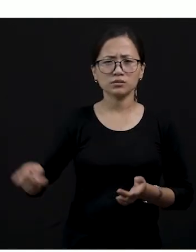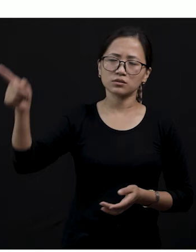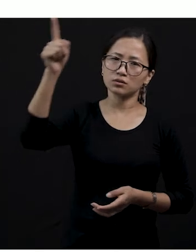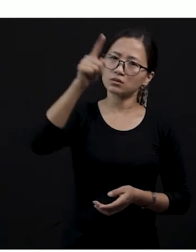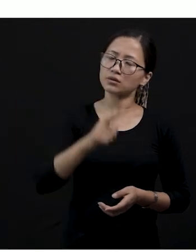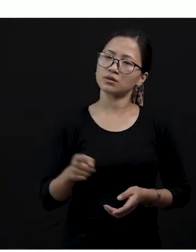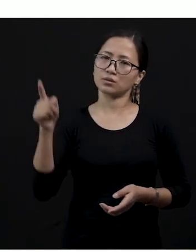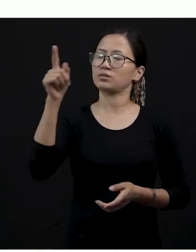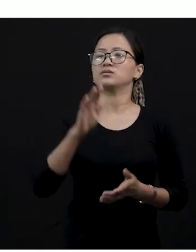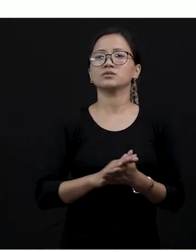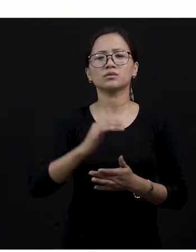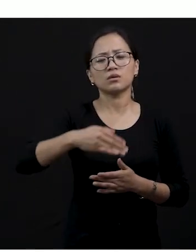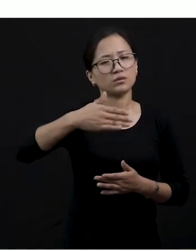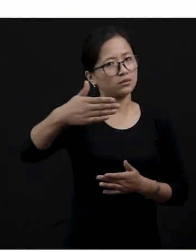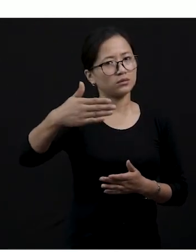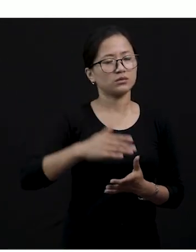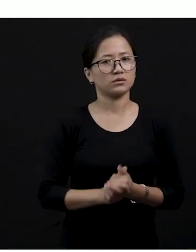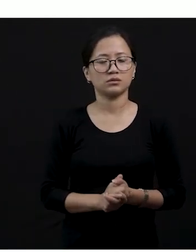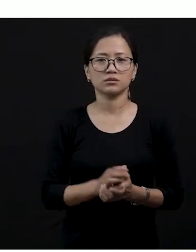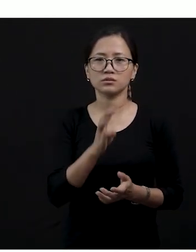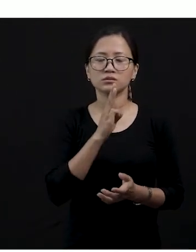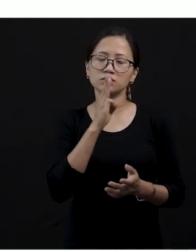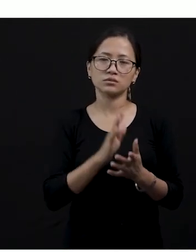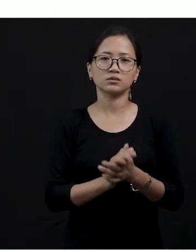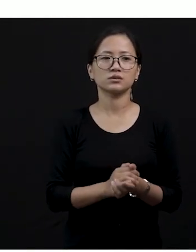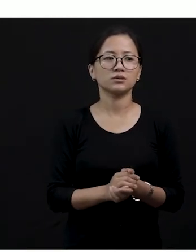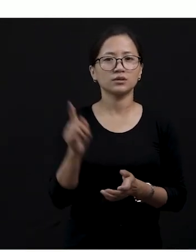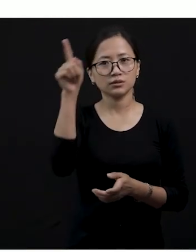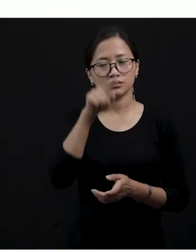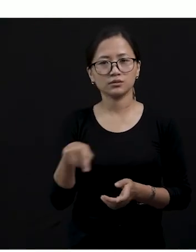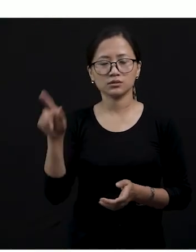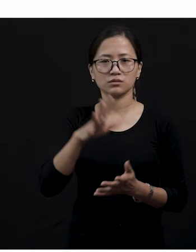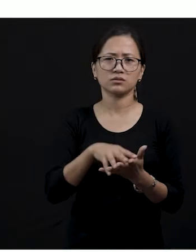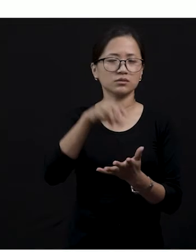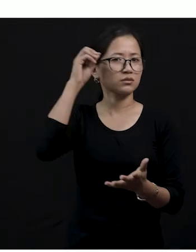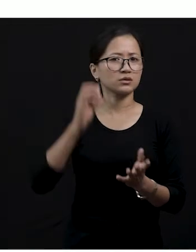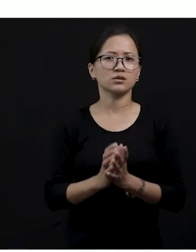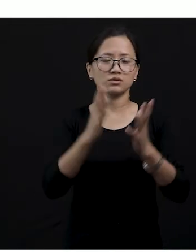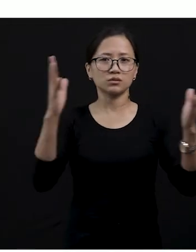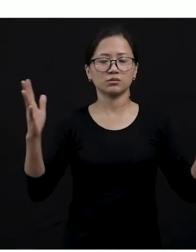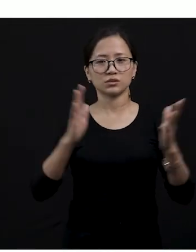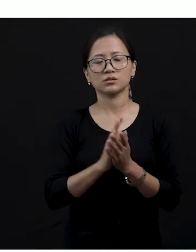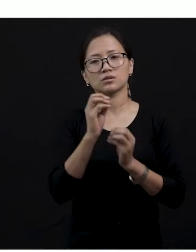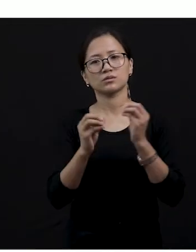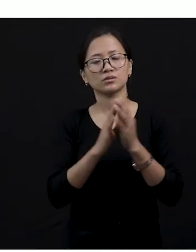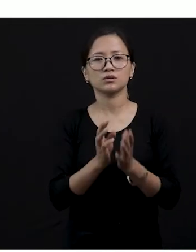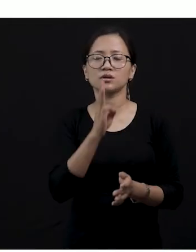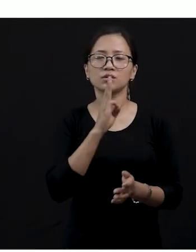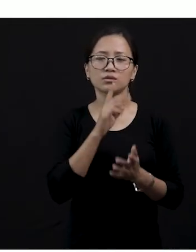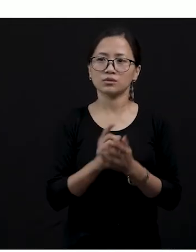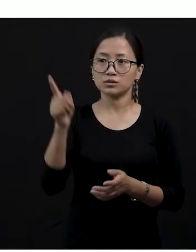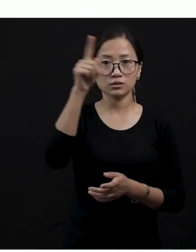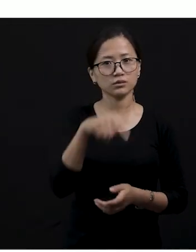cycle goes on, and this is known as the water cycle. So now today you have learned so much about water cycle. Now